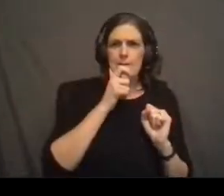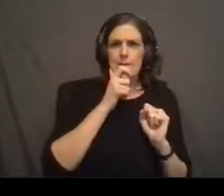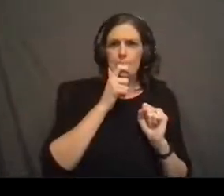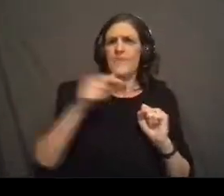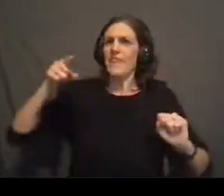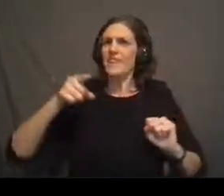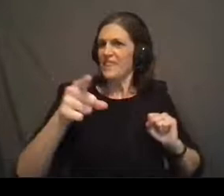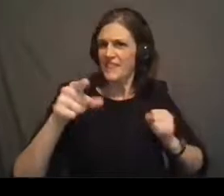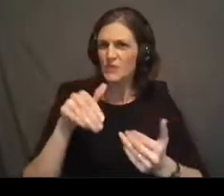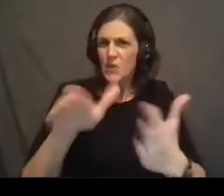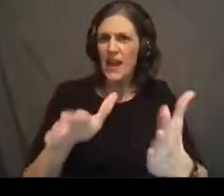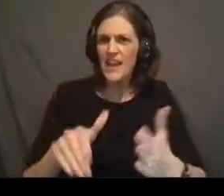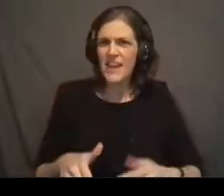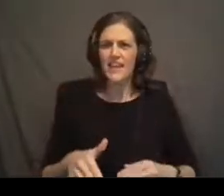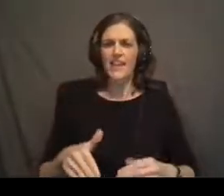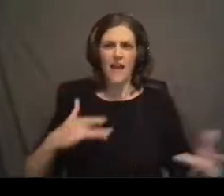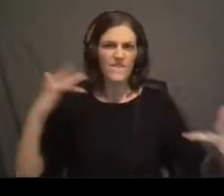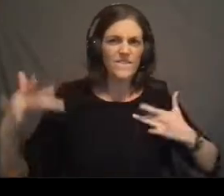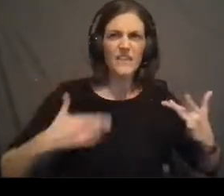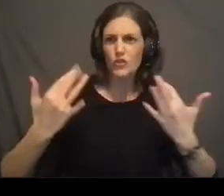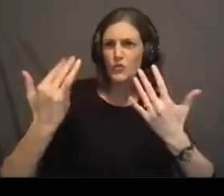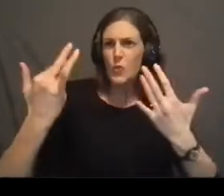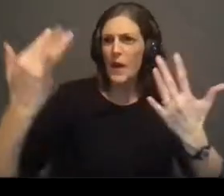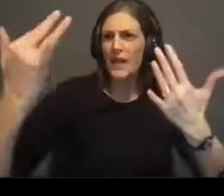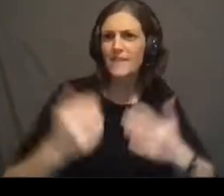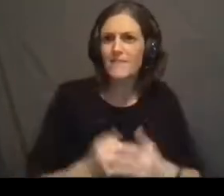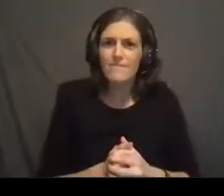This way! Adventure awaits!